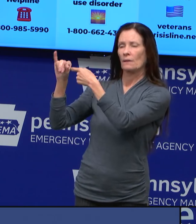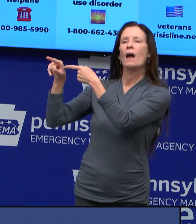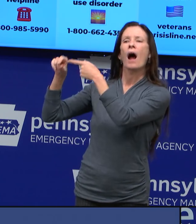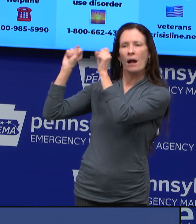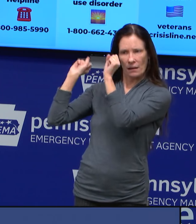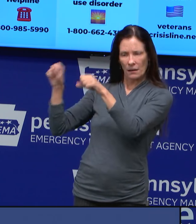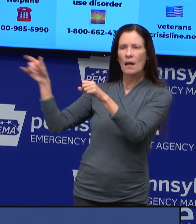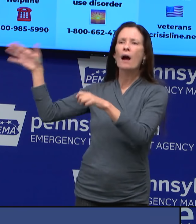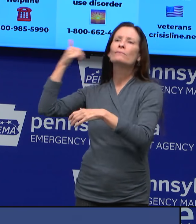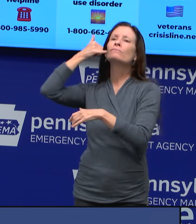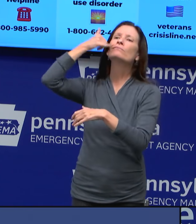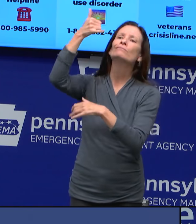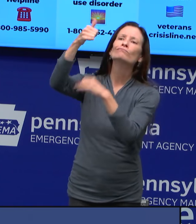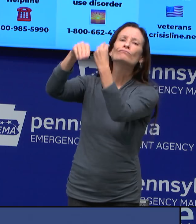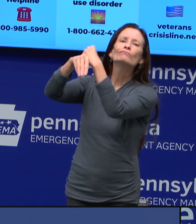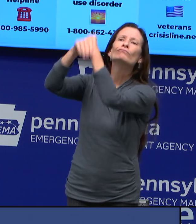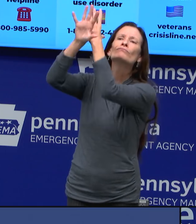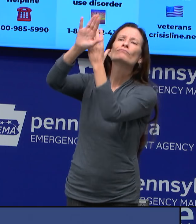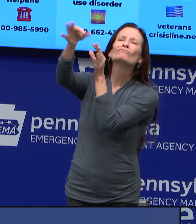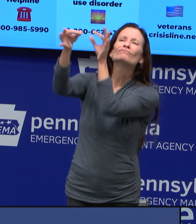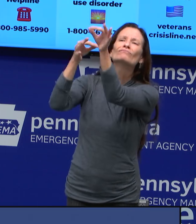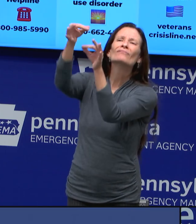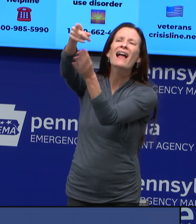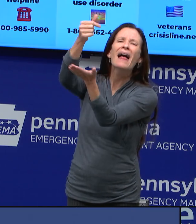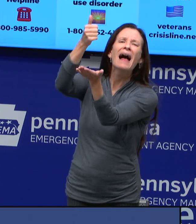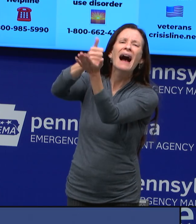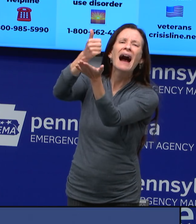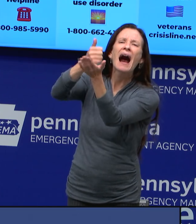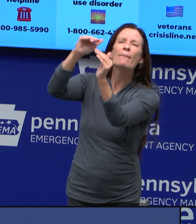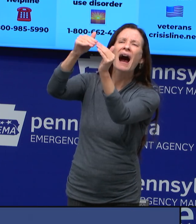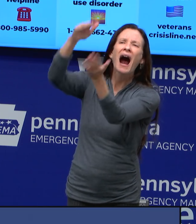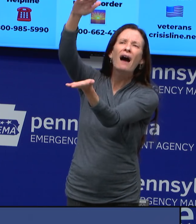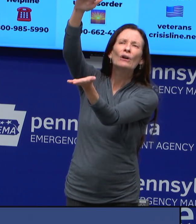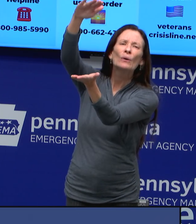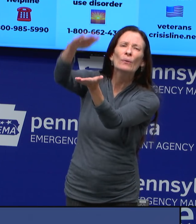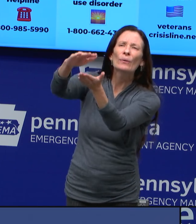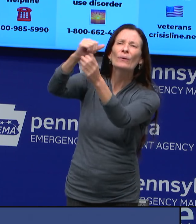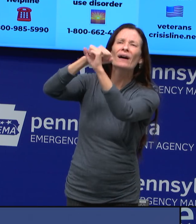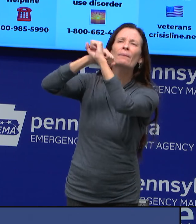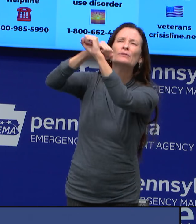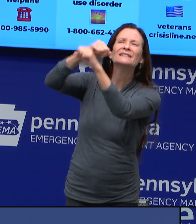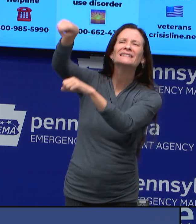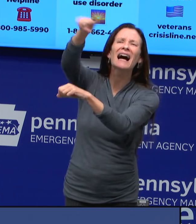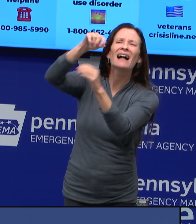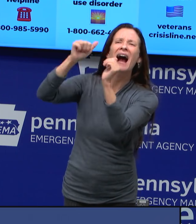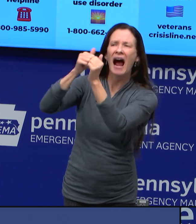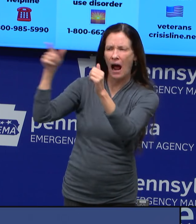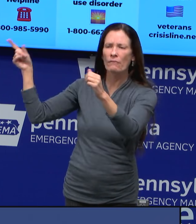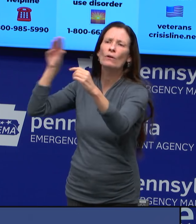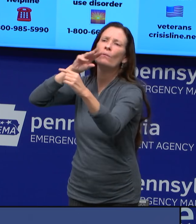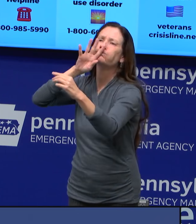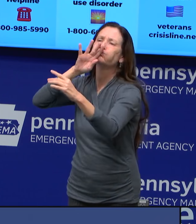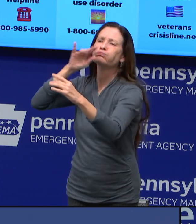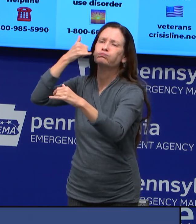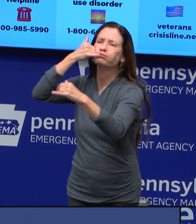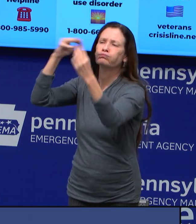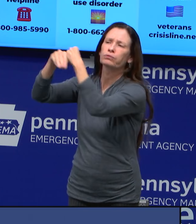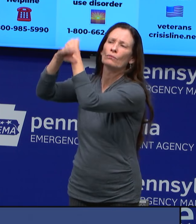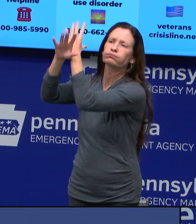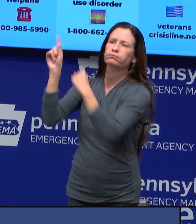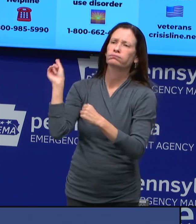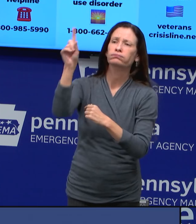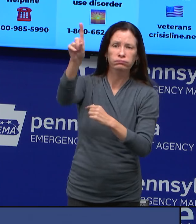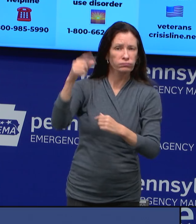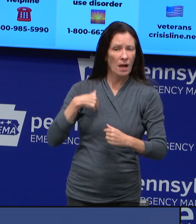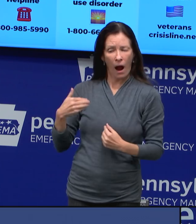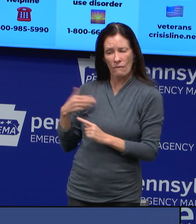try to help as well. From WBRE, we're getting a lot of questions about pet groomers reopening. Some are asking when these businesses